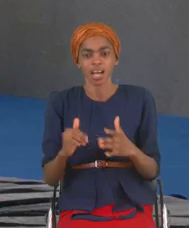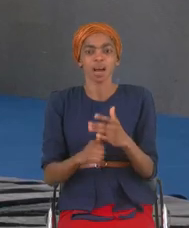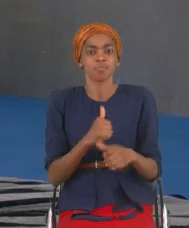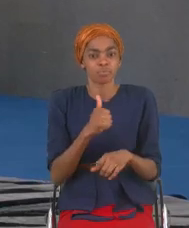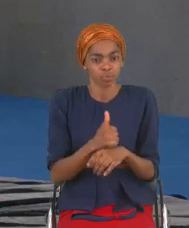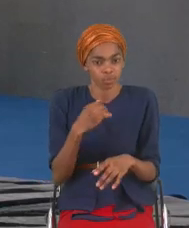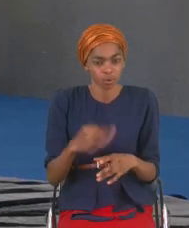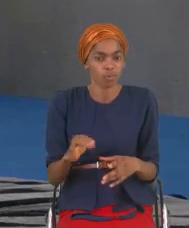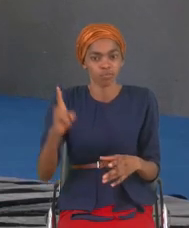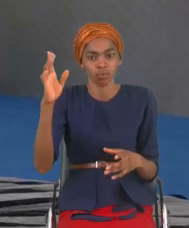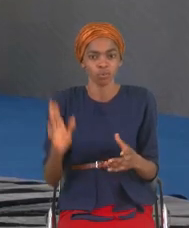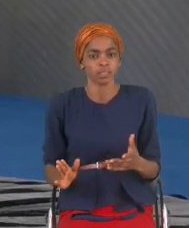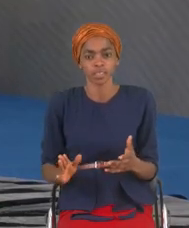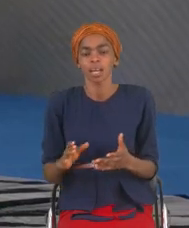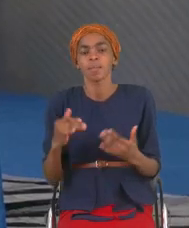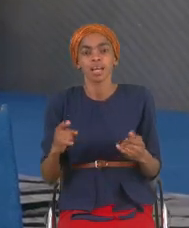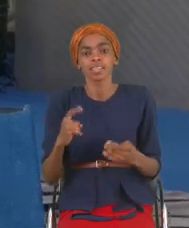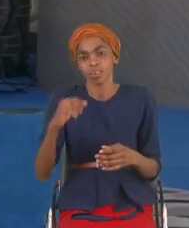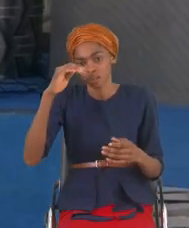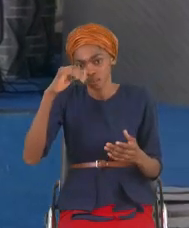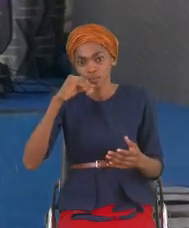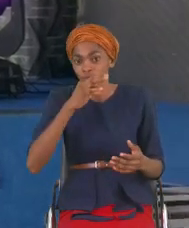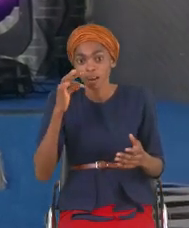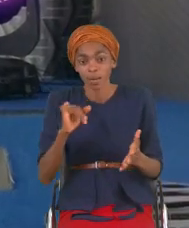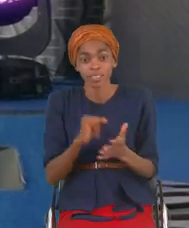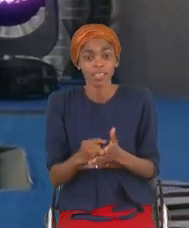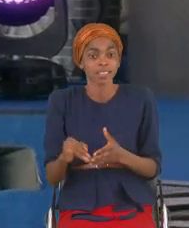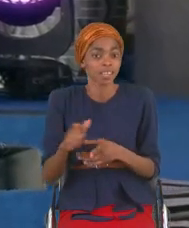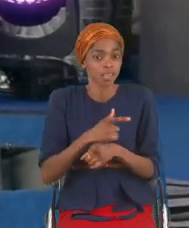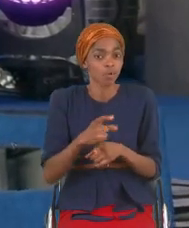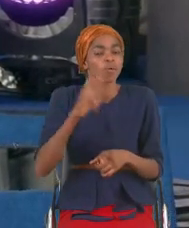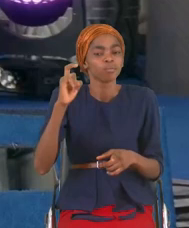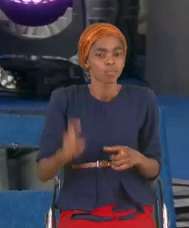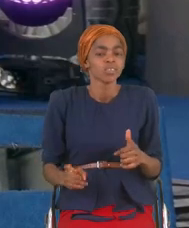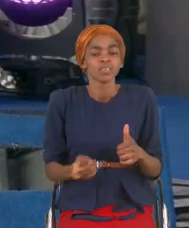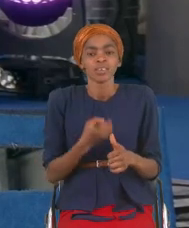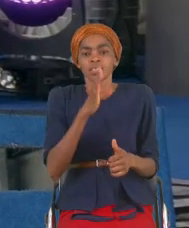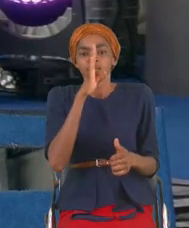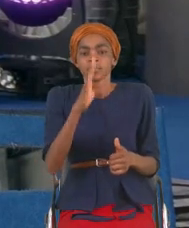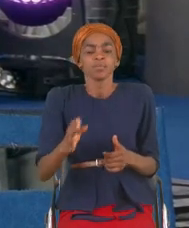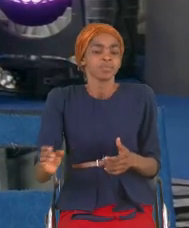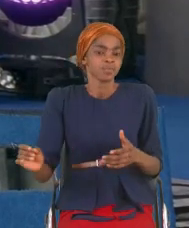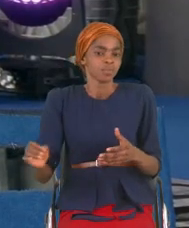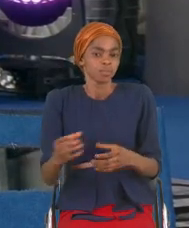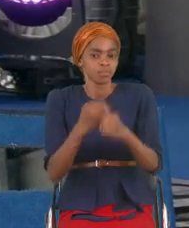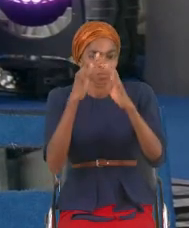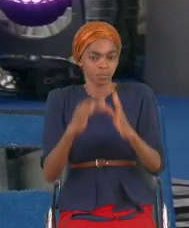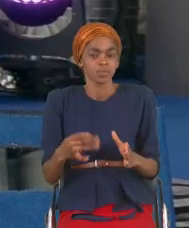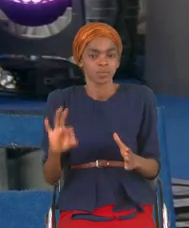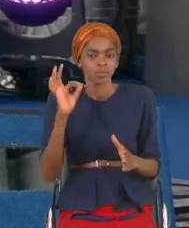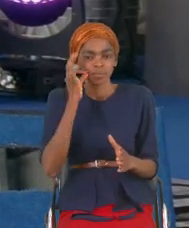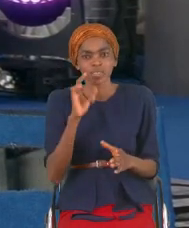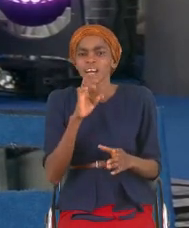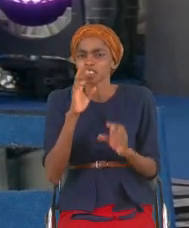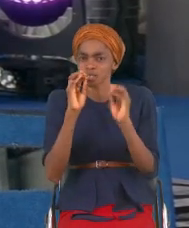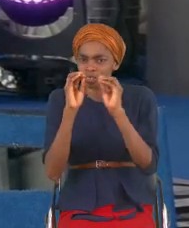man that liberates most the first particular of the fruits are you teaching